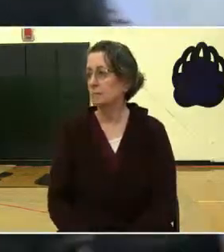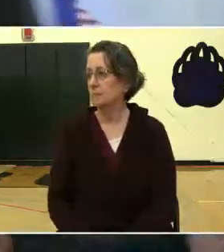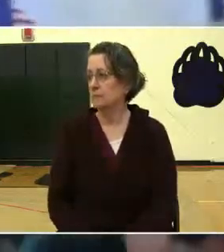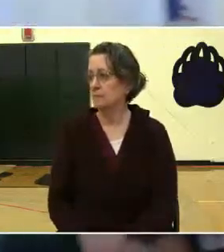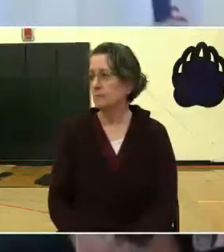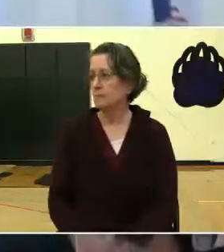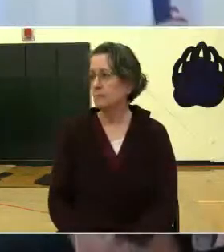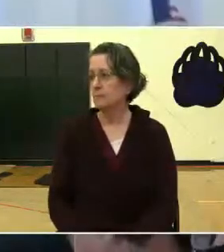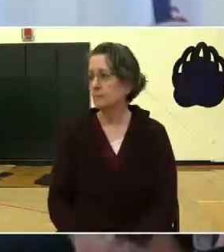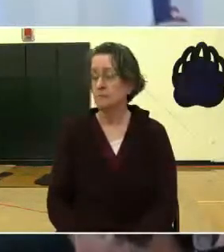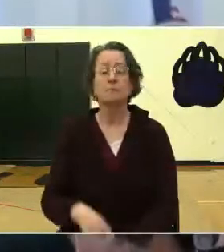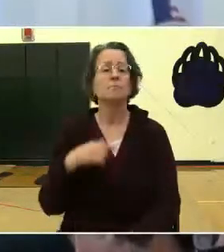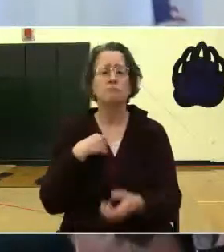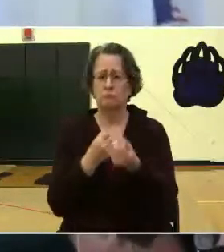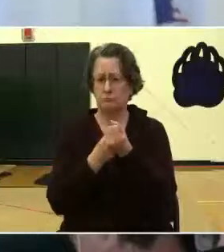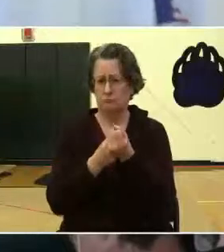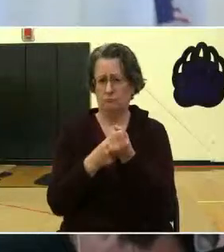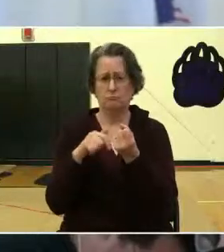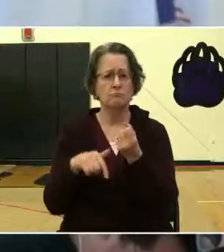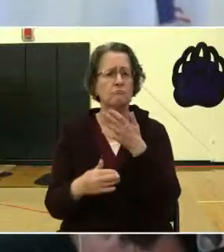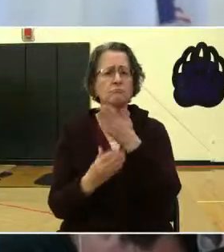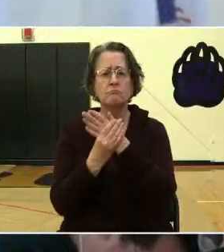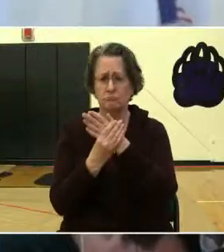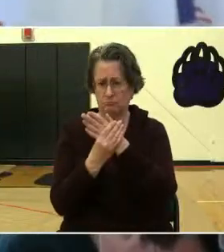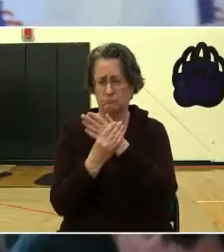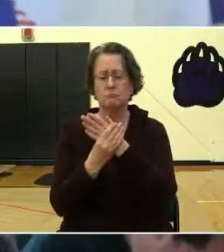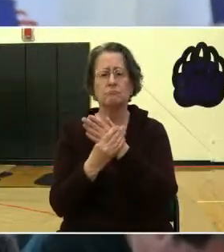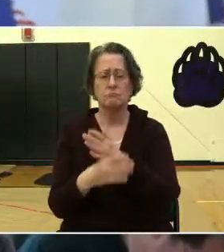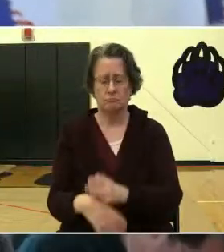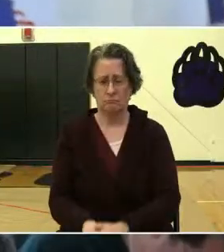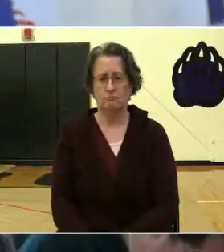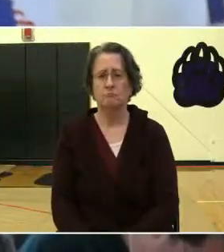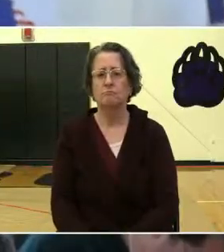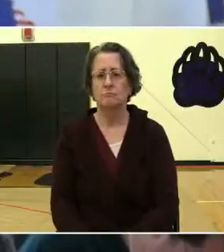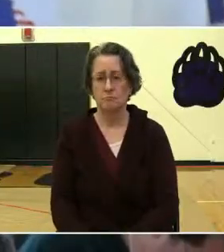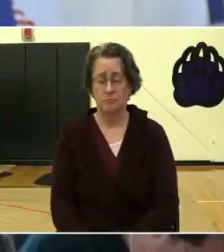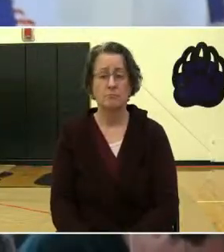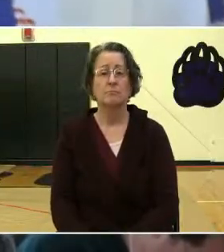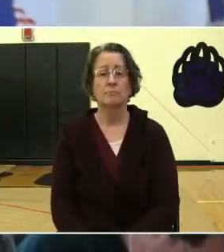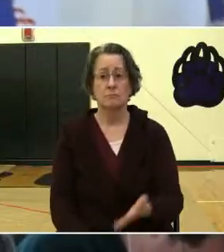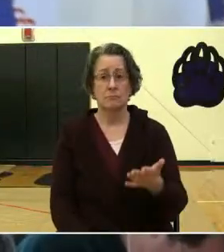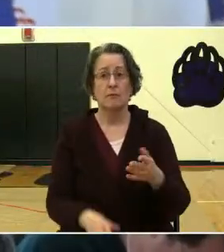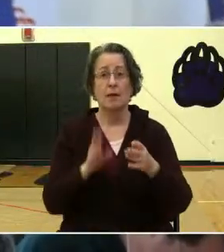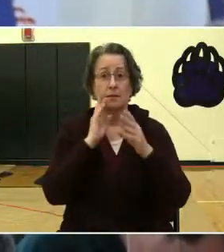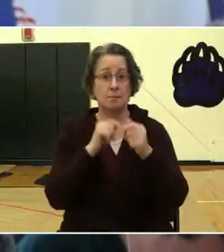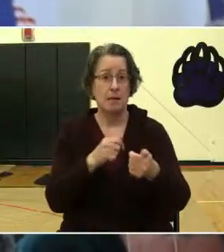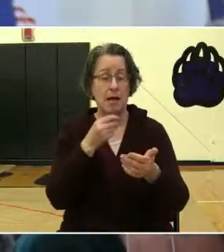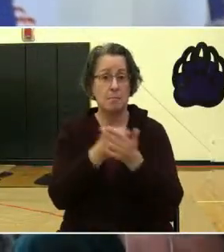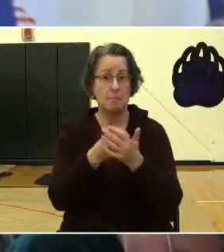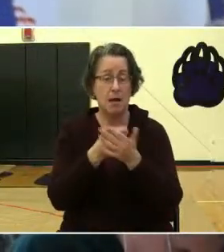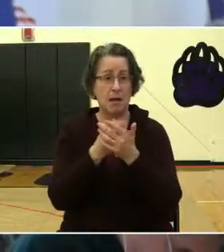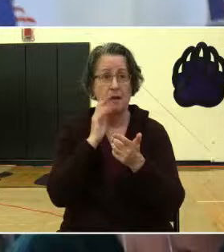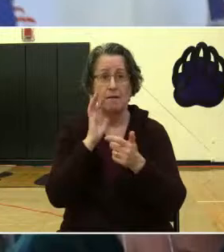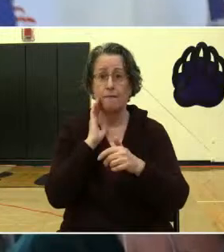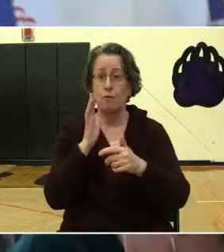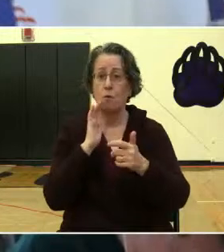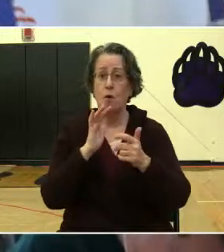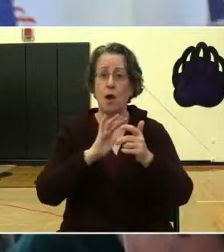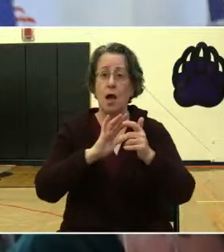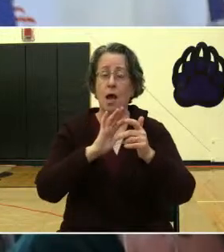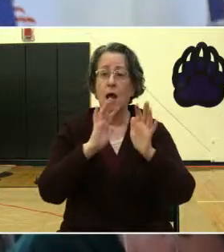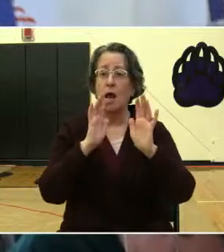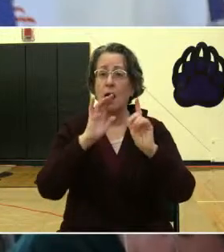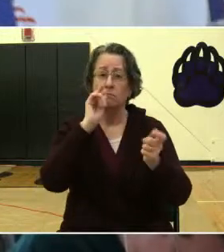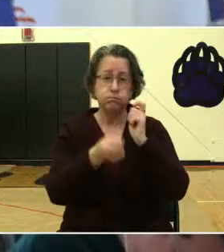I'm going to vote in in favor of this I think you'll find that uh money spent towards climate adaptation and mitigation um